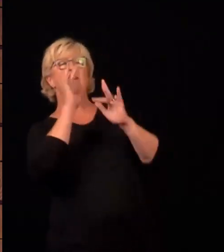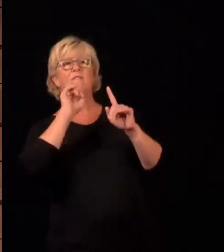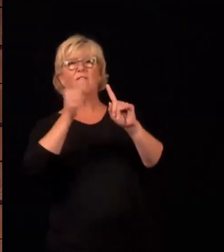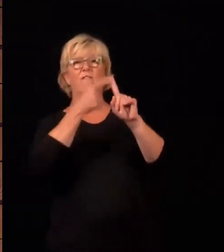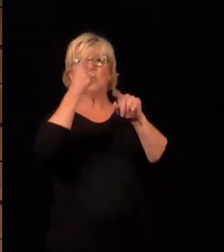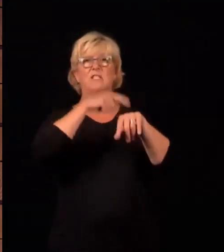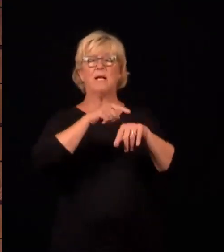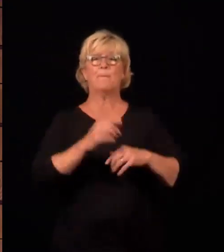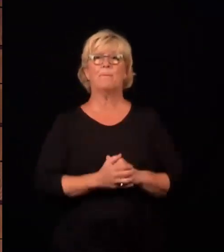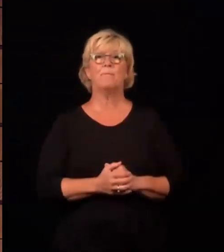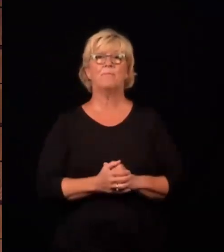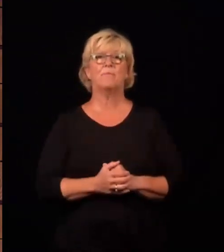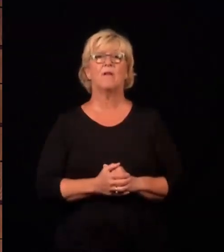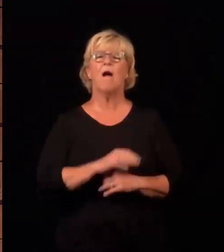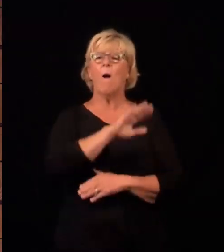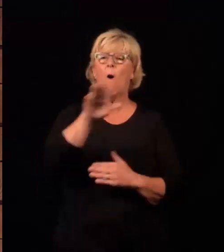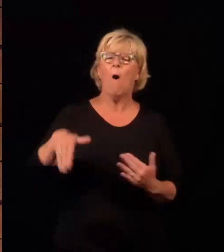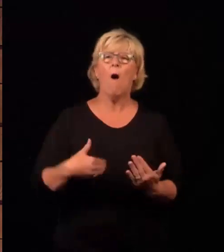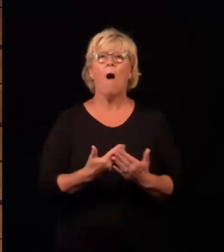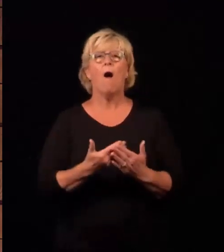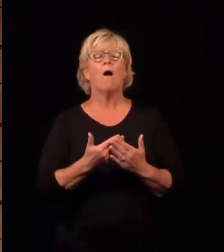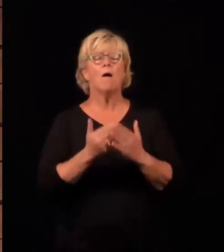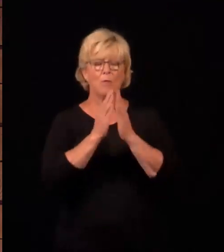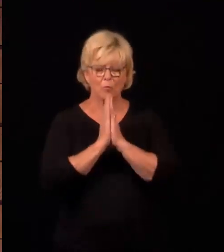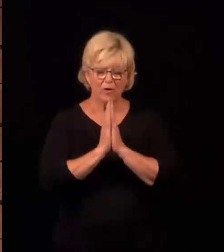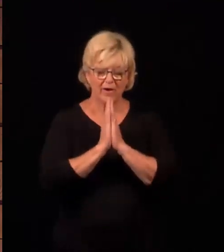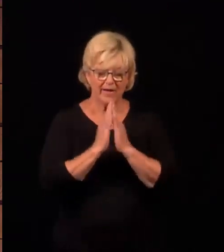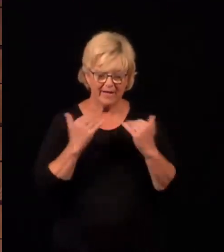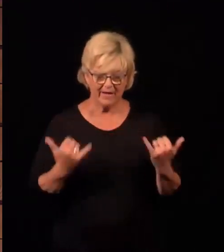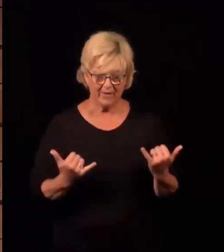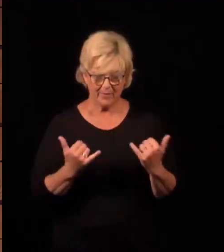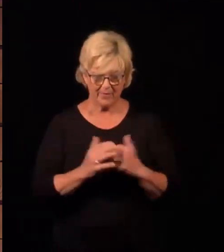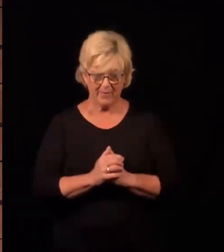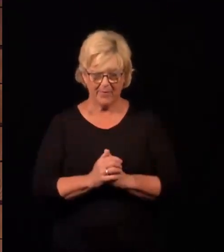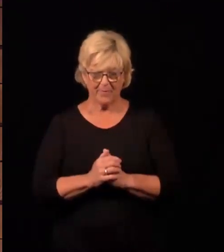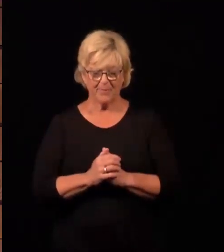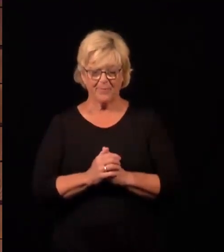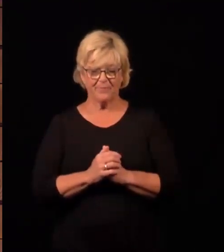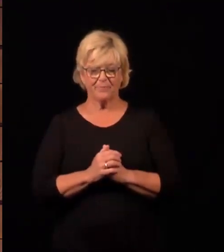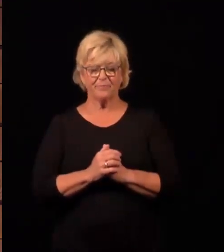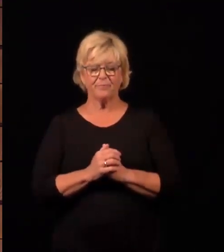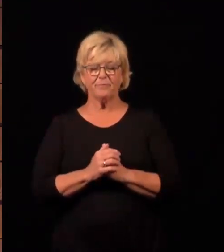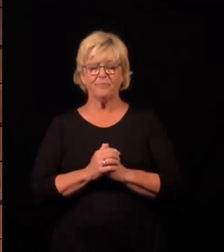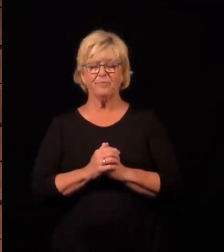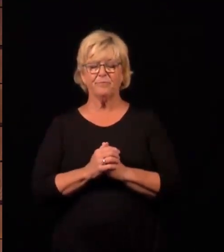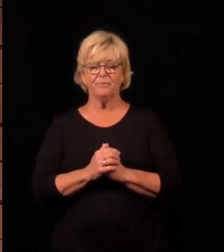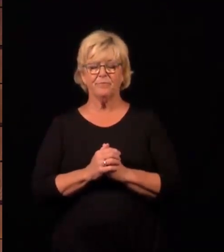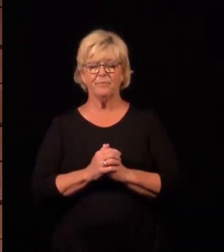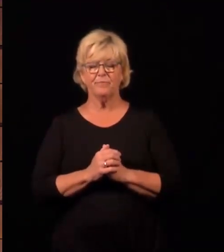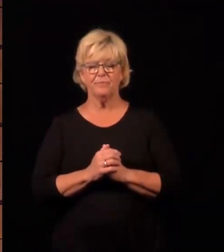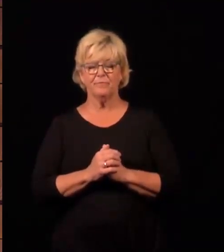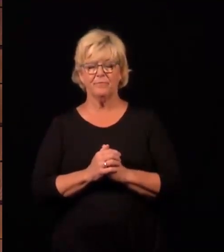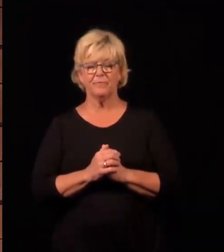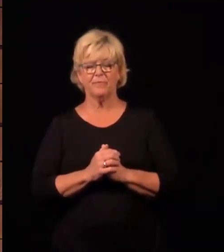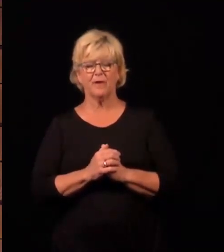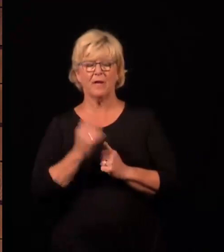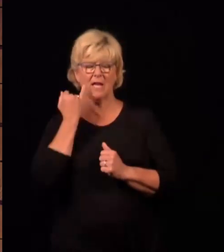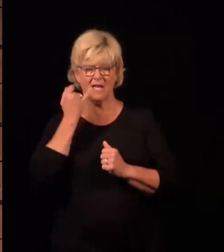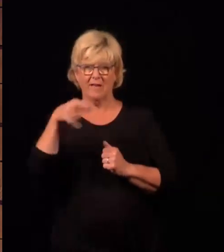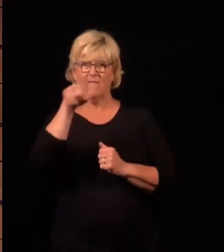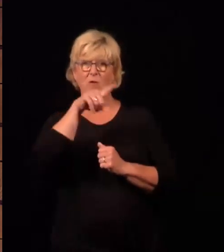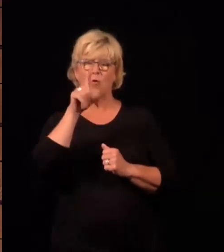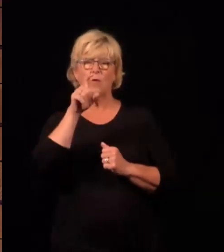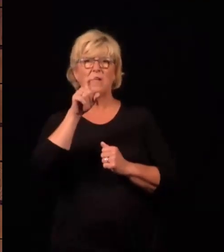time. But for all of us, why don't we bow our heads and close our eyes and enter into an attitude of prayer. And if you